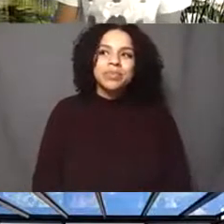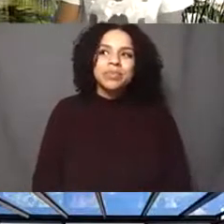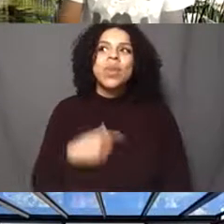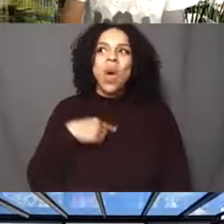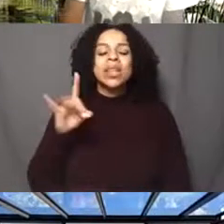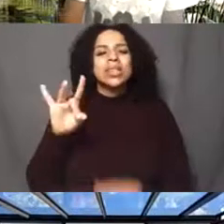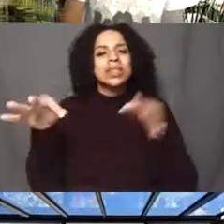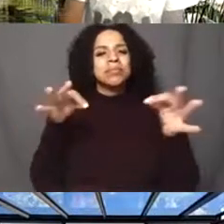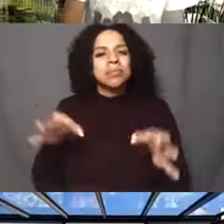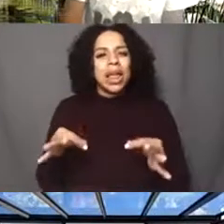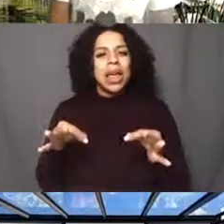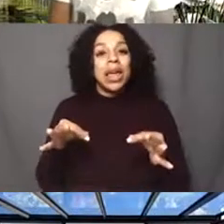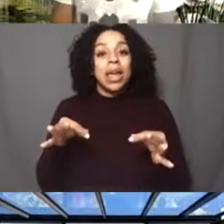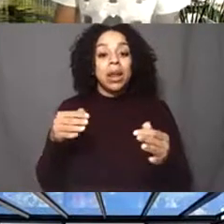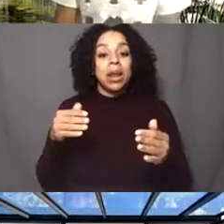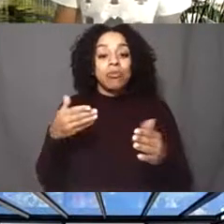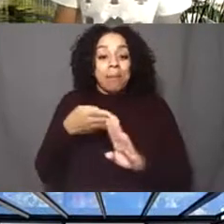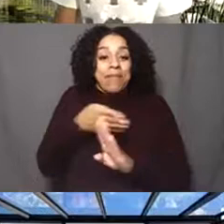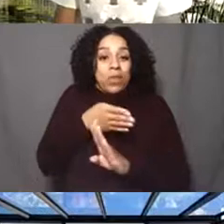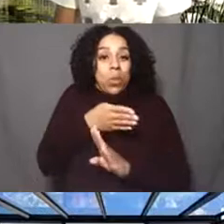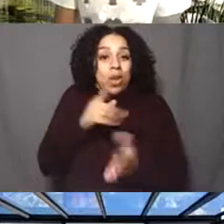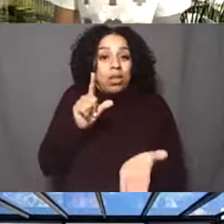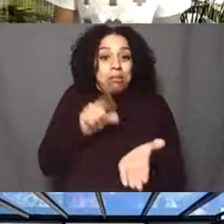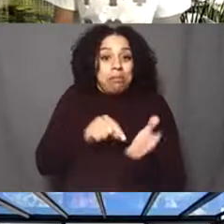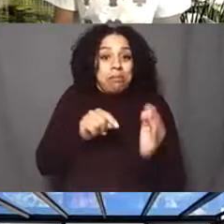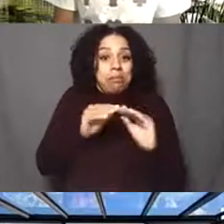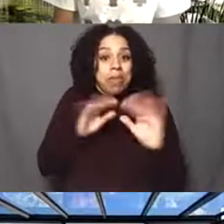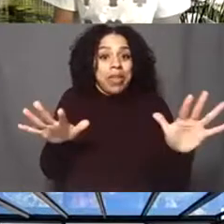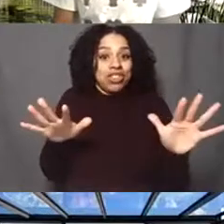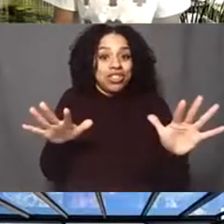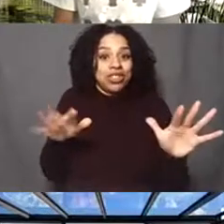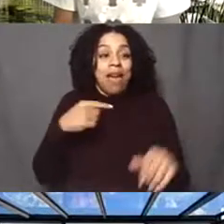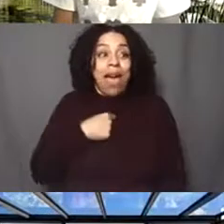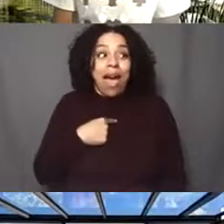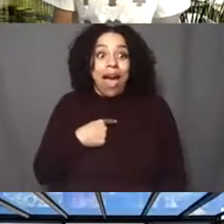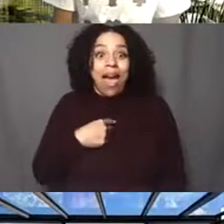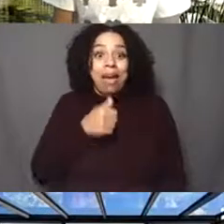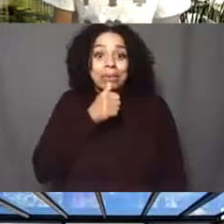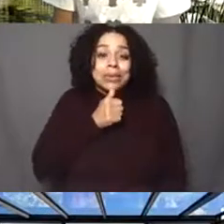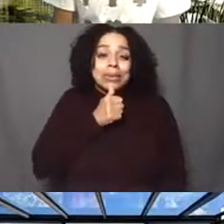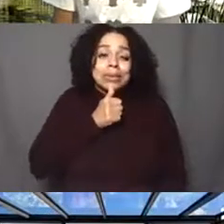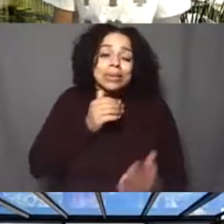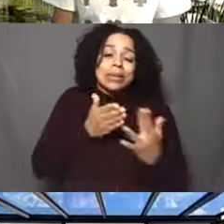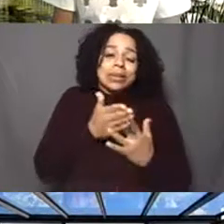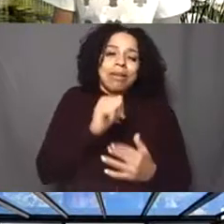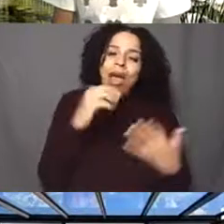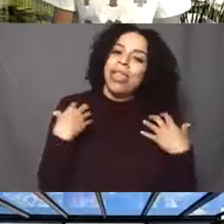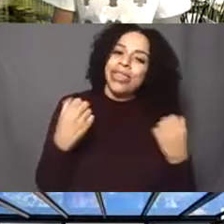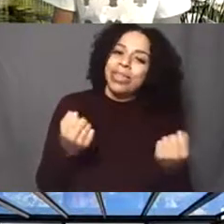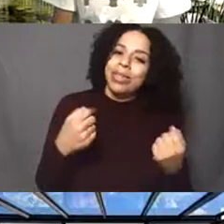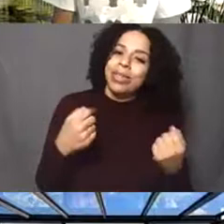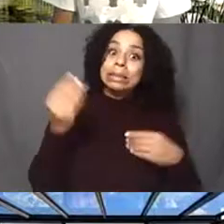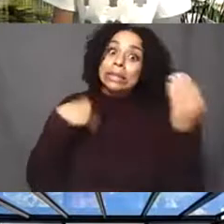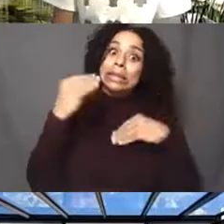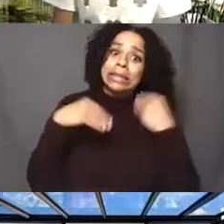publication, I was definitely coping in ways that were not healthy. I was eating a lot, I was drinking